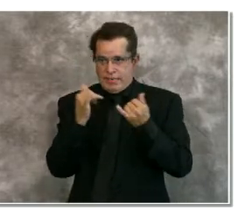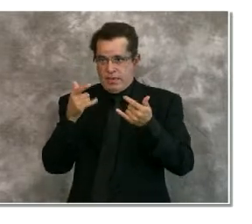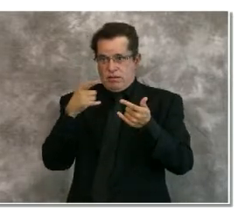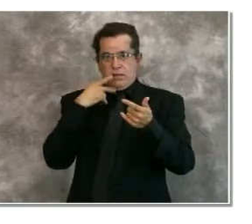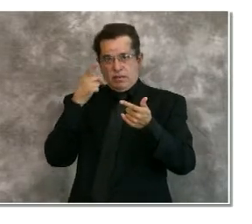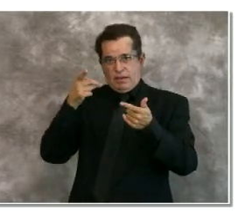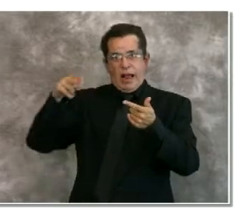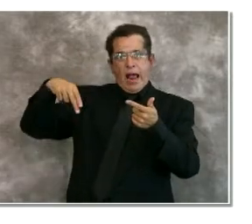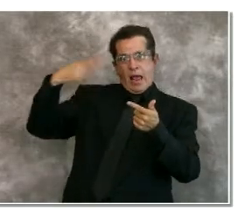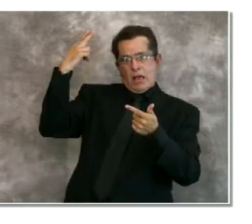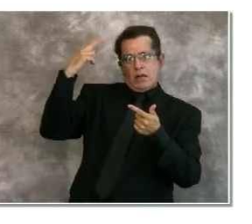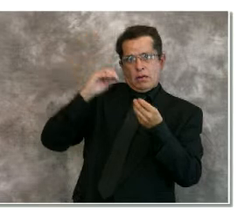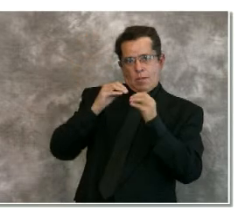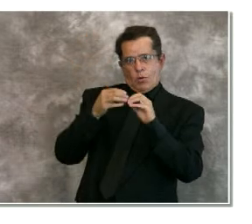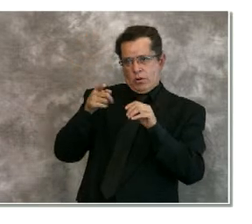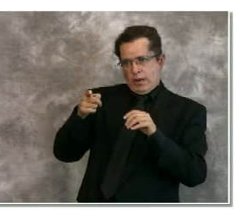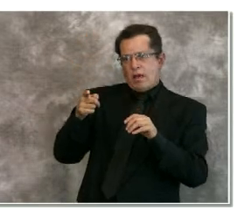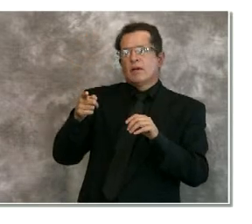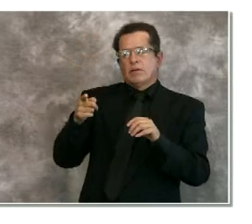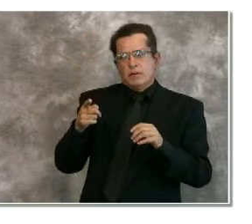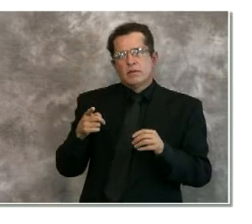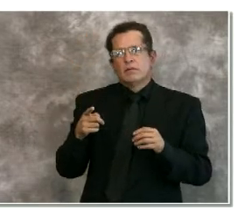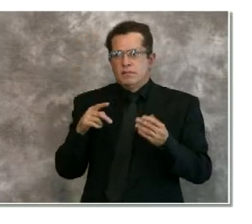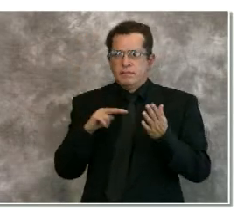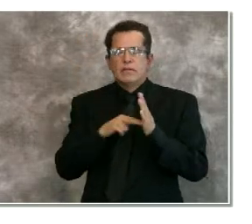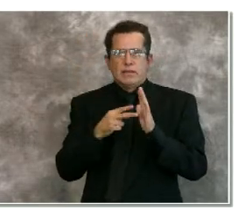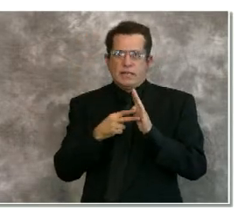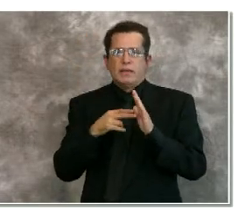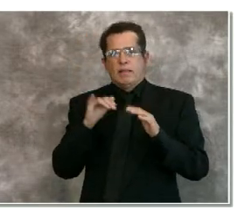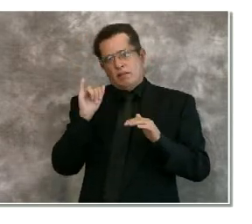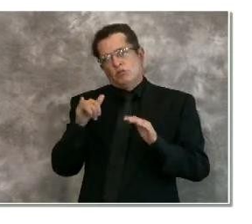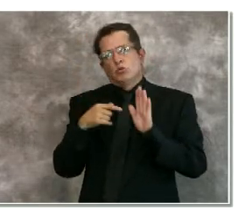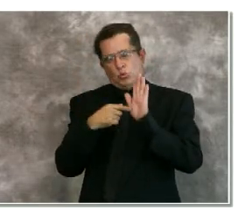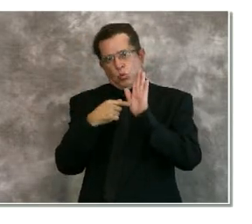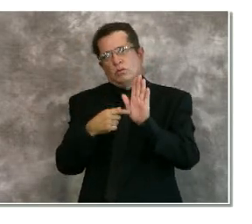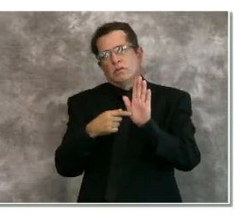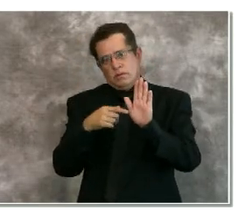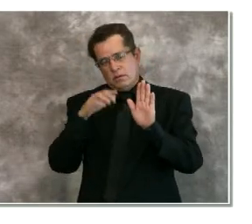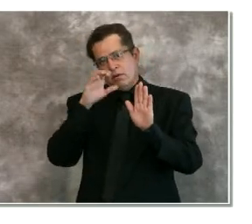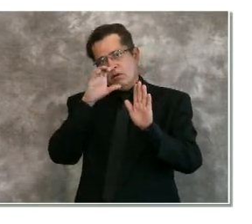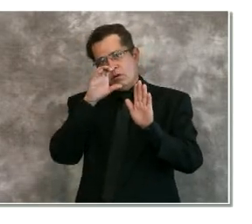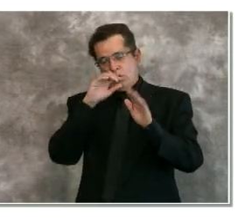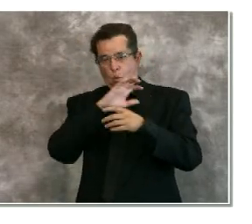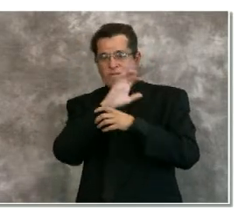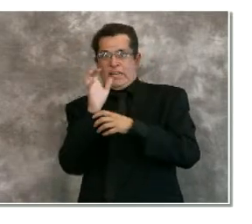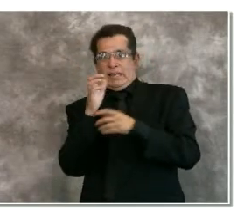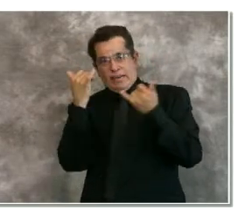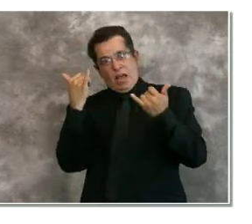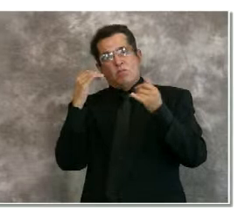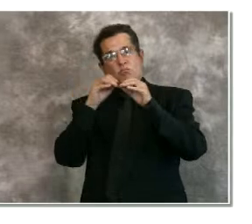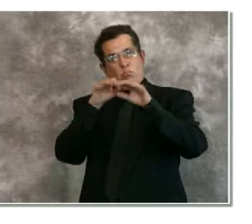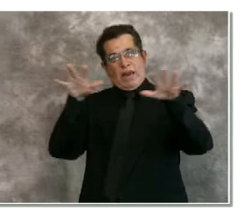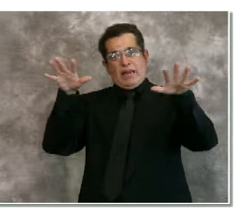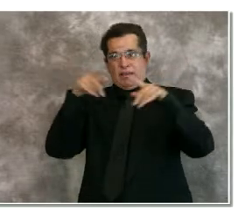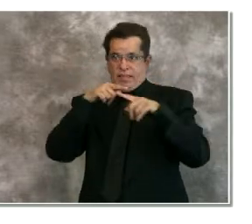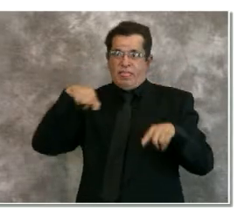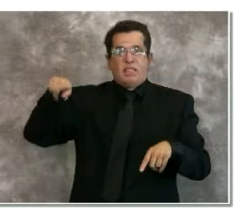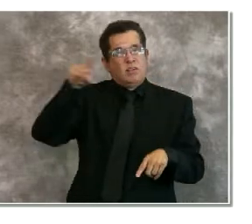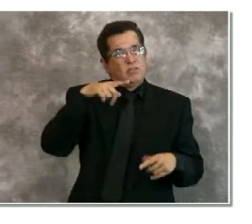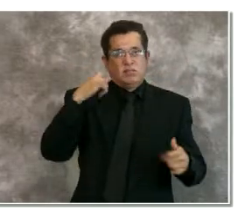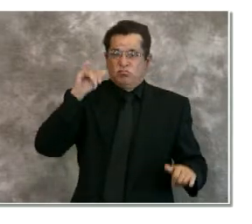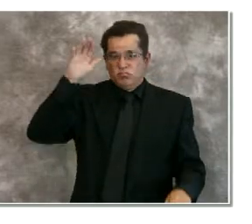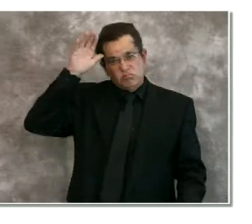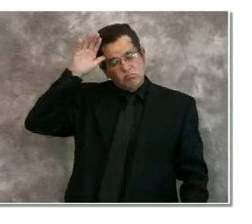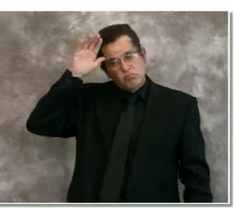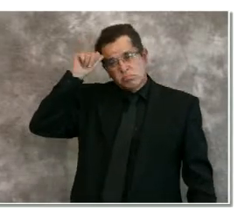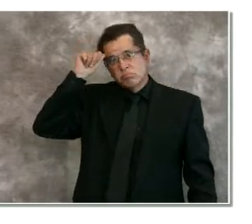high number of cases, this just basically supports the fact that COVID-19 is out there in our community, it's pervasive,